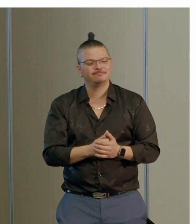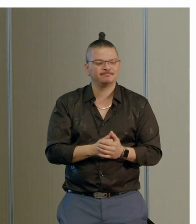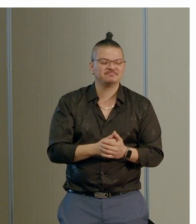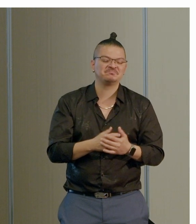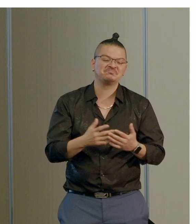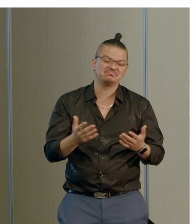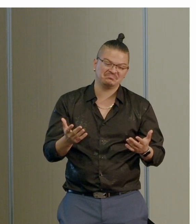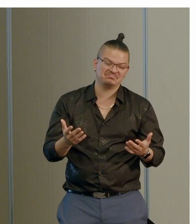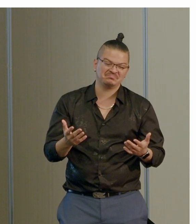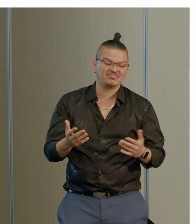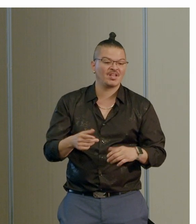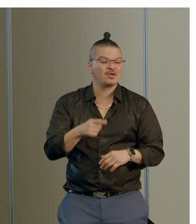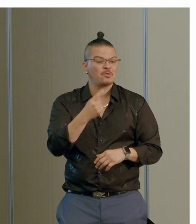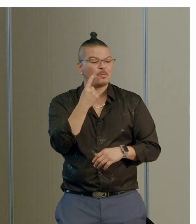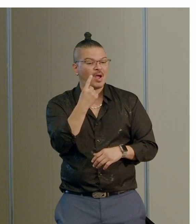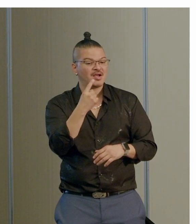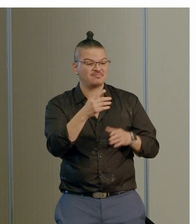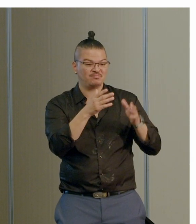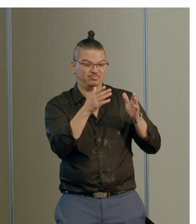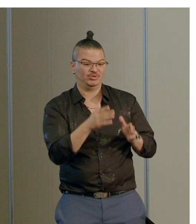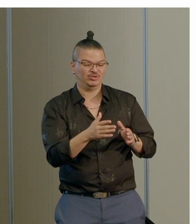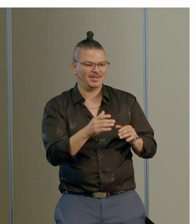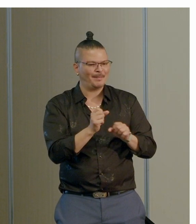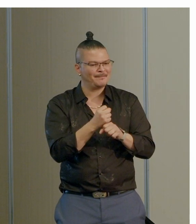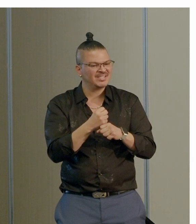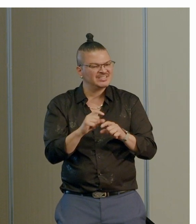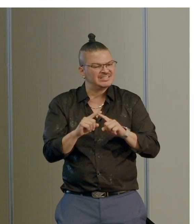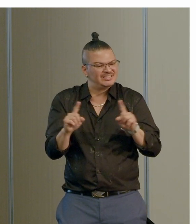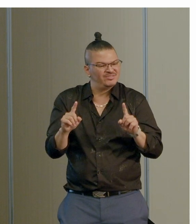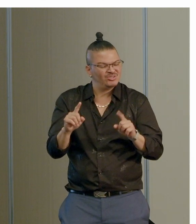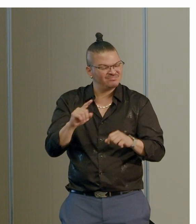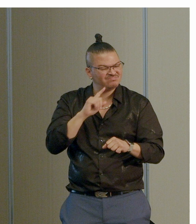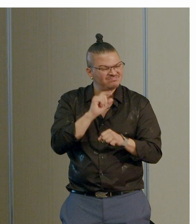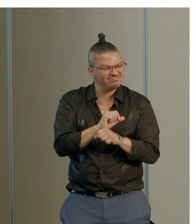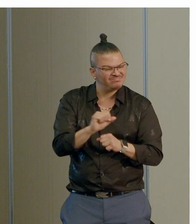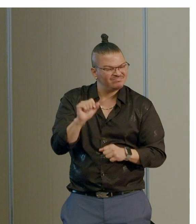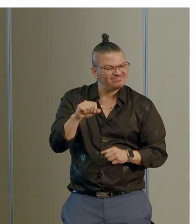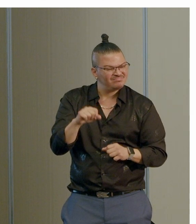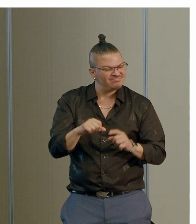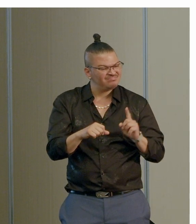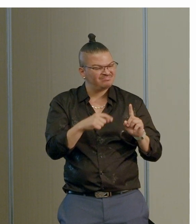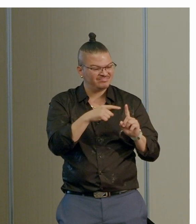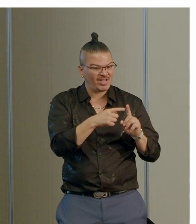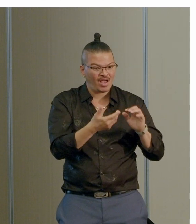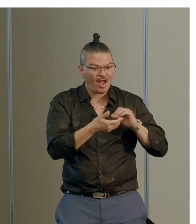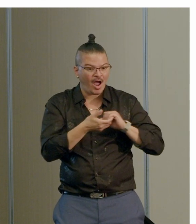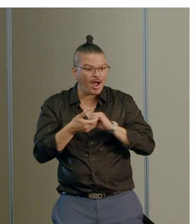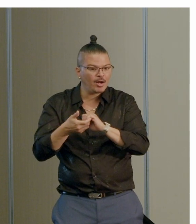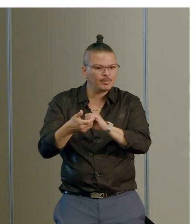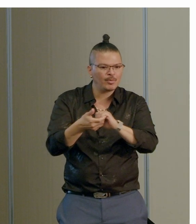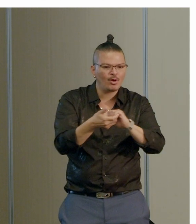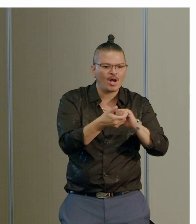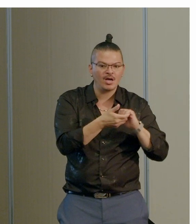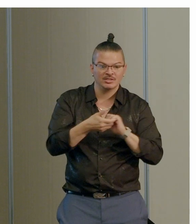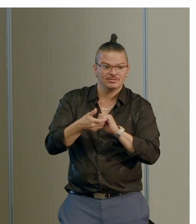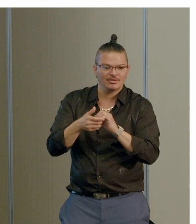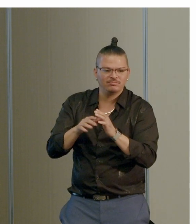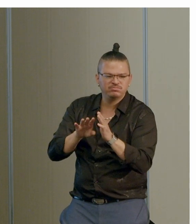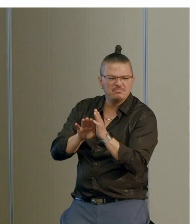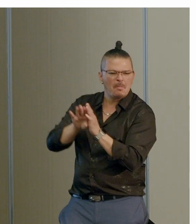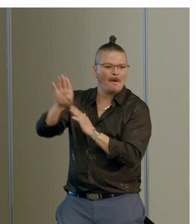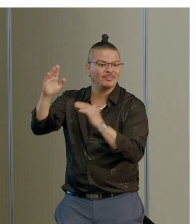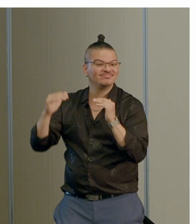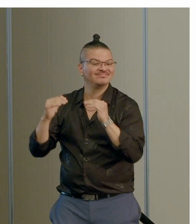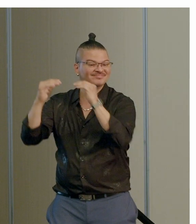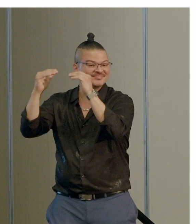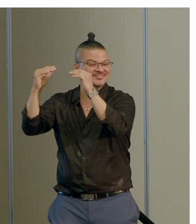can make a difference, collaborating takes what's possible to a whole new level. And I am a big fan of Helen Keller. And